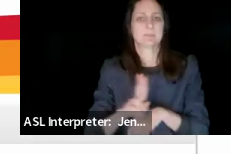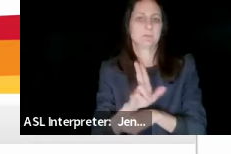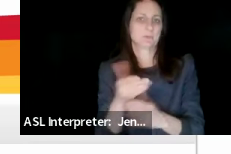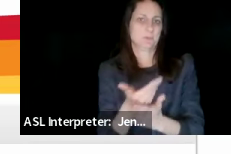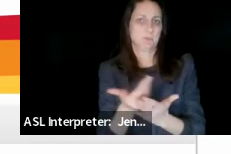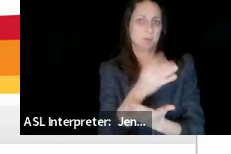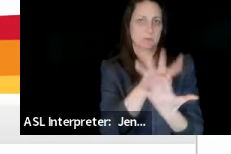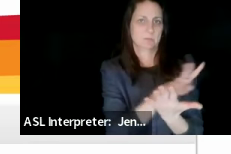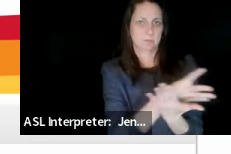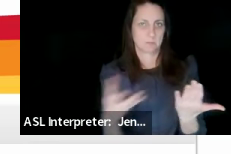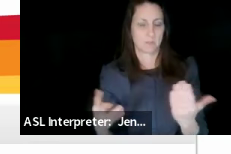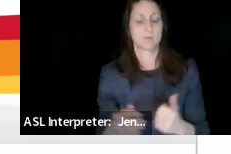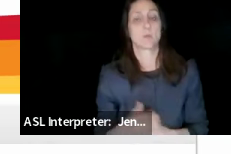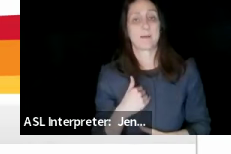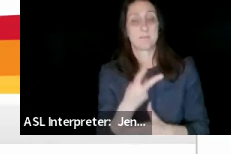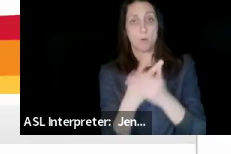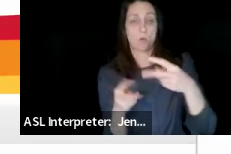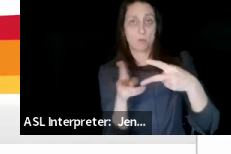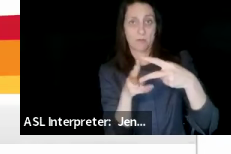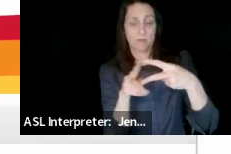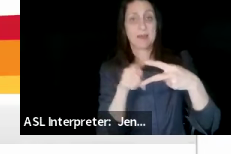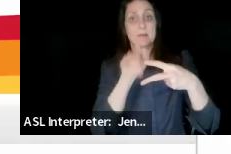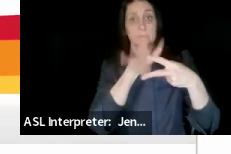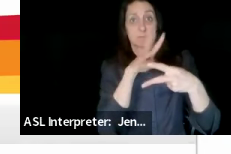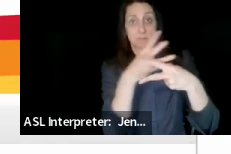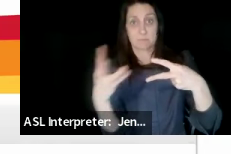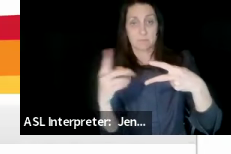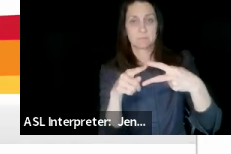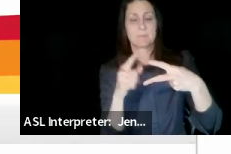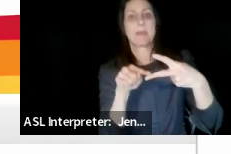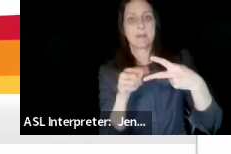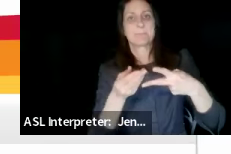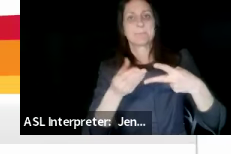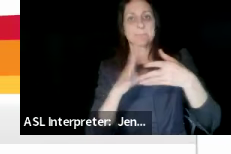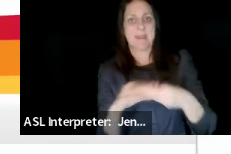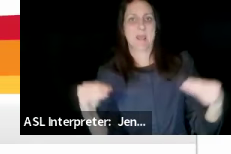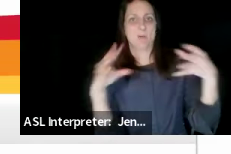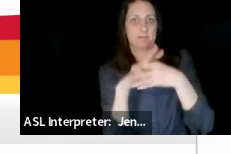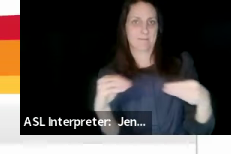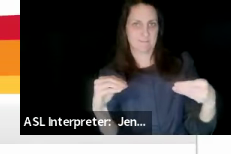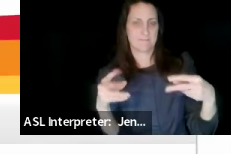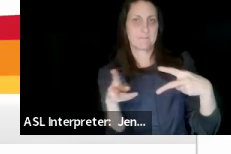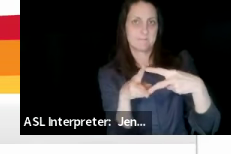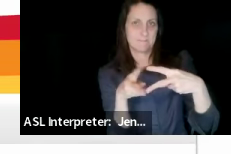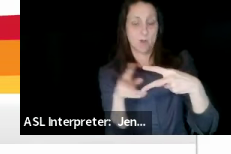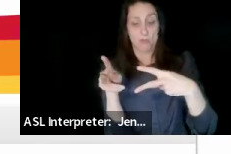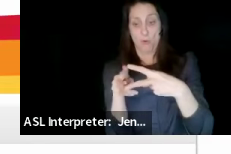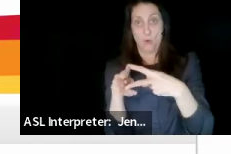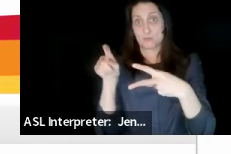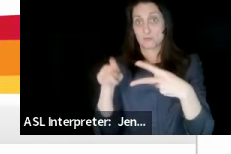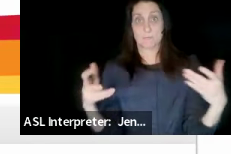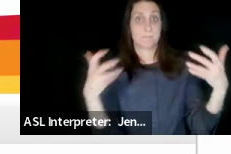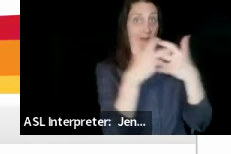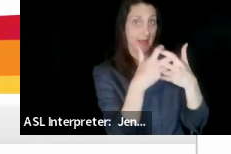you have your narrative and you have your budget, and they both should match the expenses for the program that you're trying to complete.